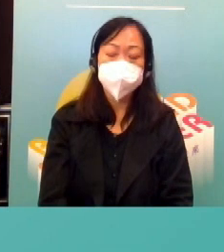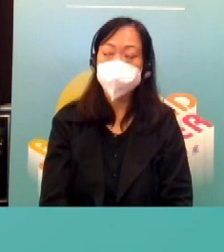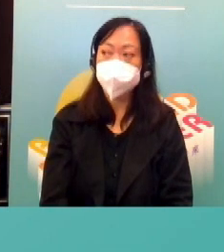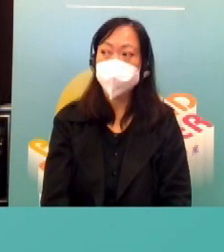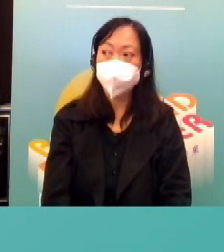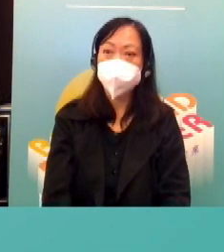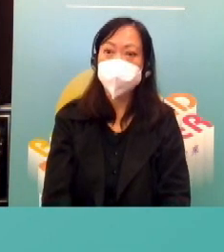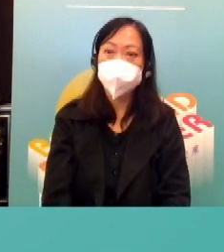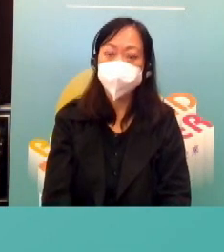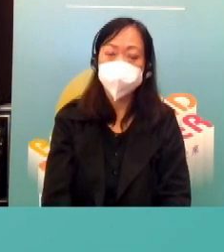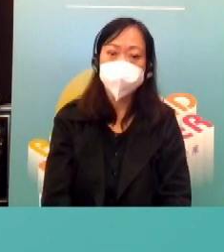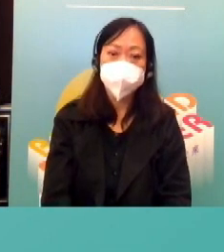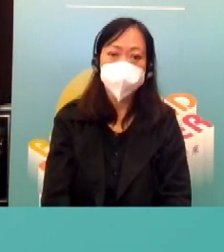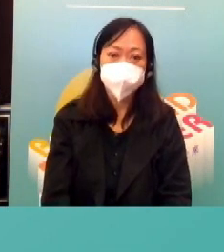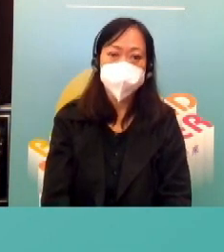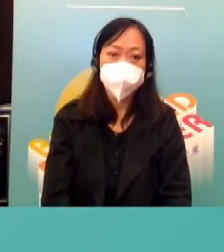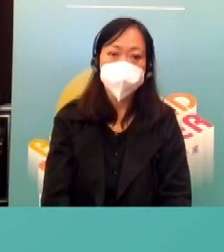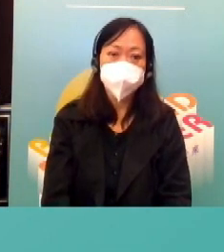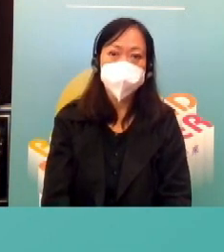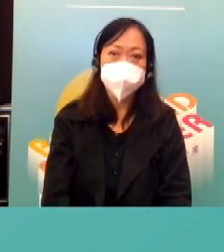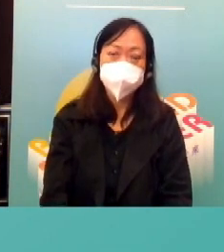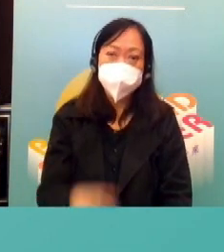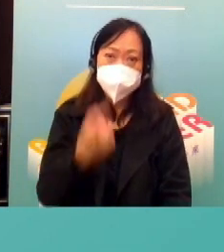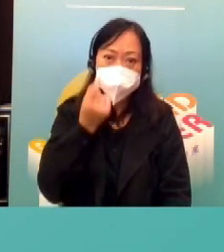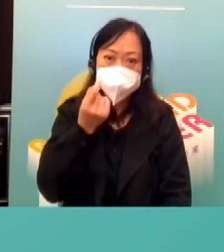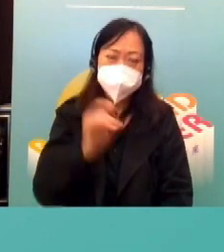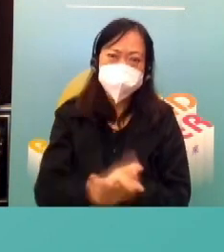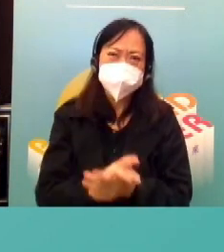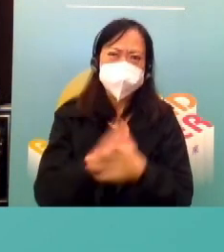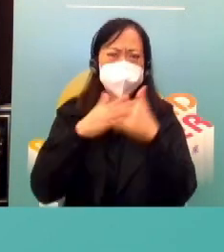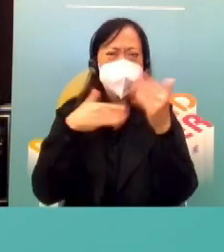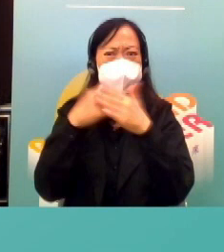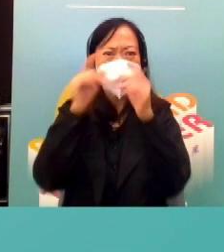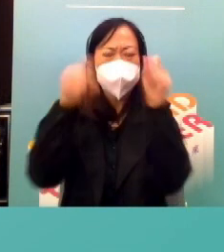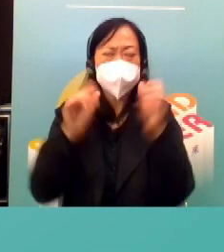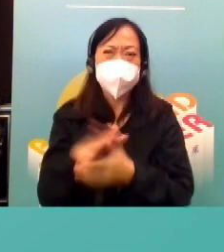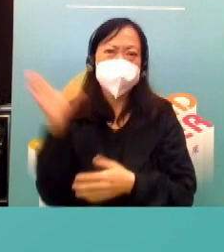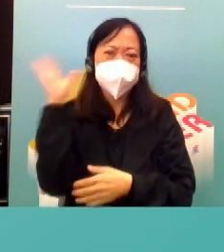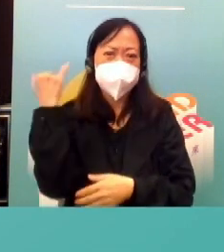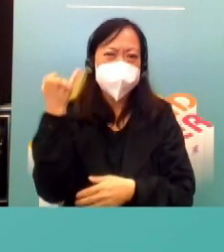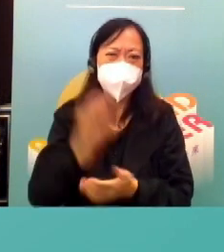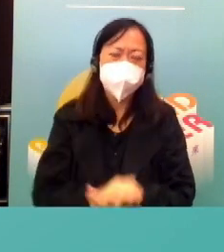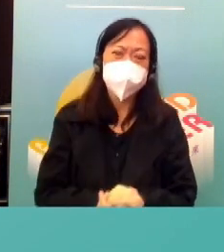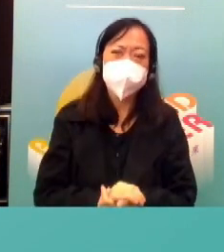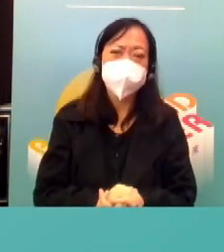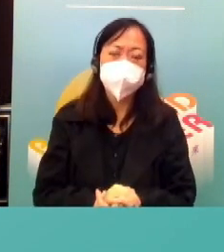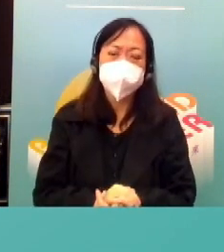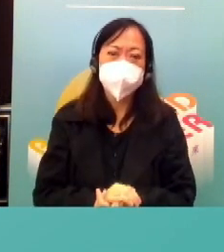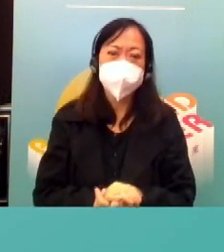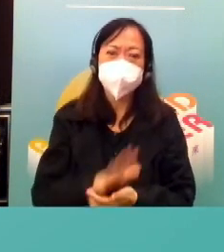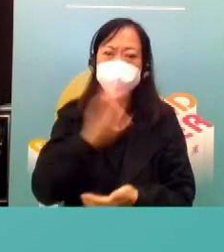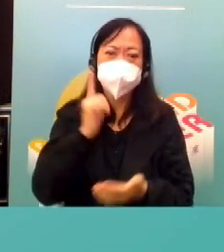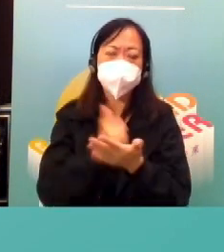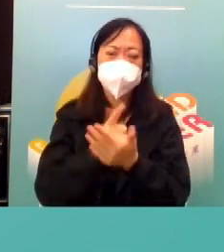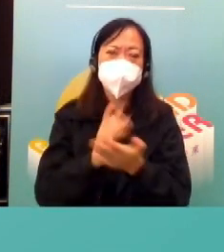There is a technical problem. There is no sound, right? But it doesn't matter. So in the interest of time,